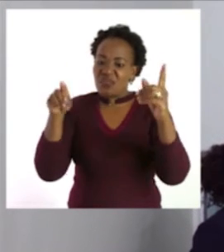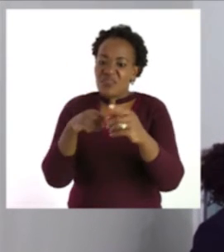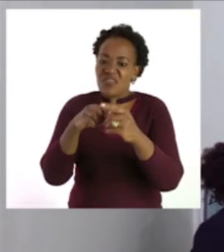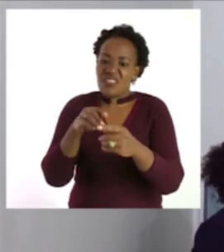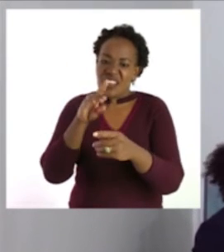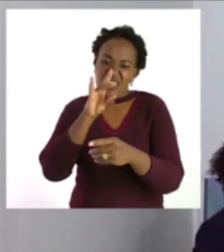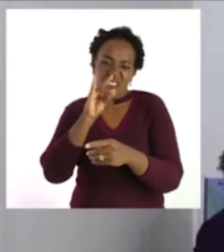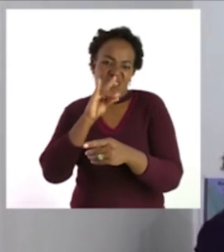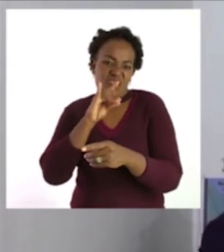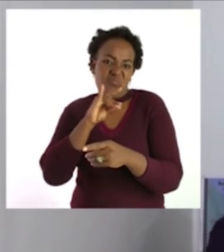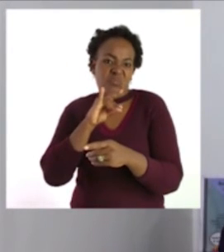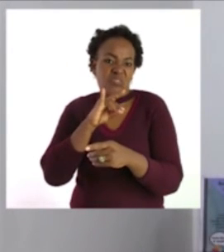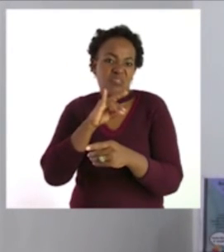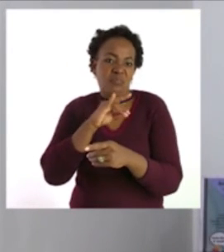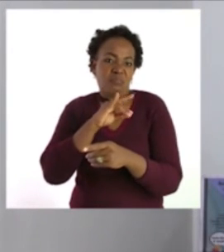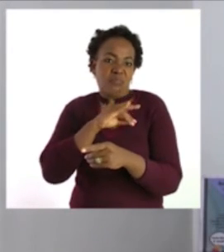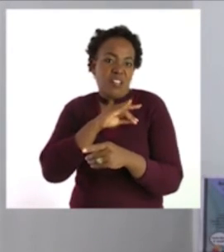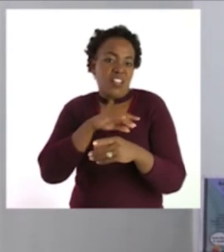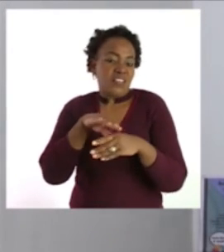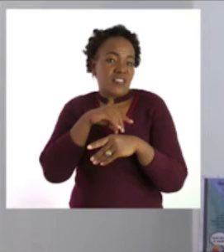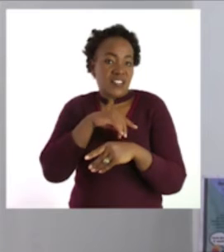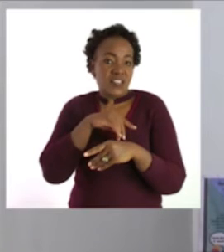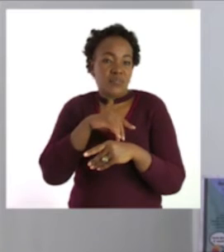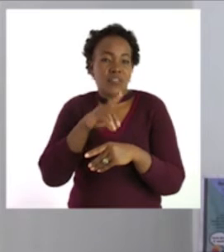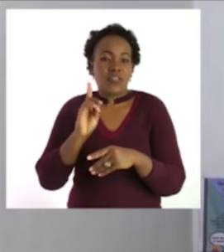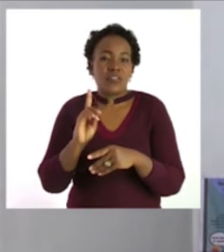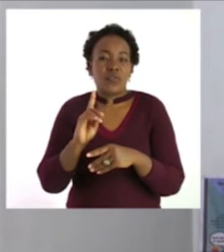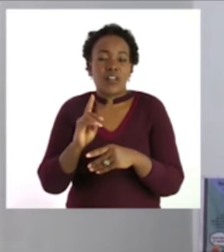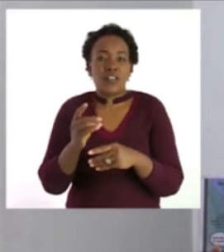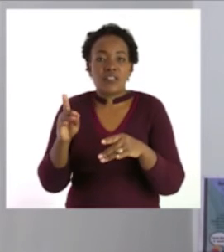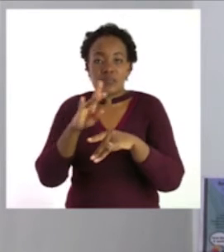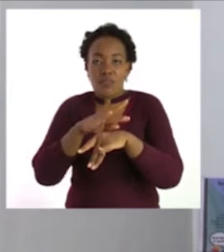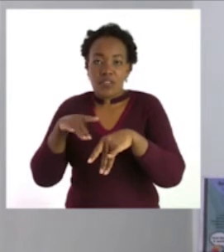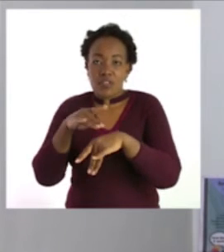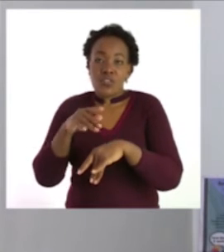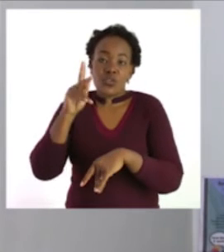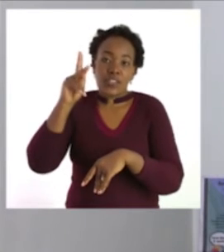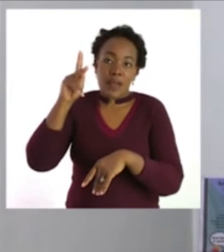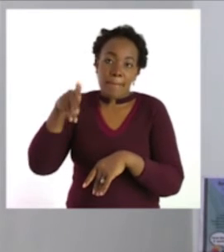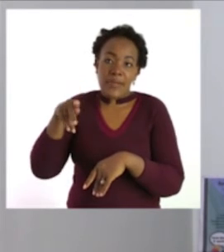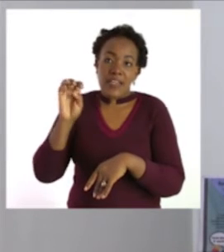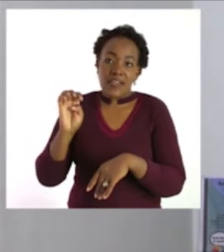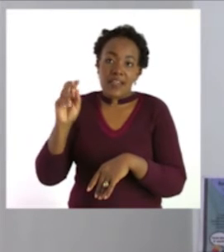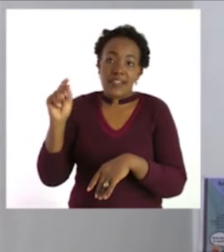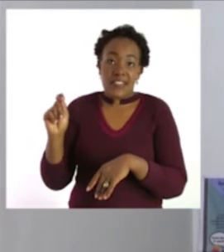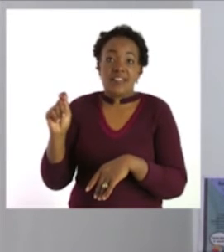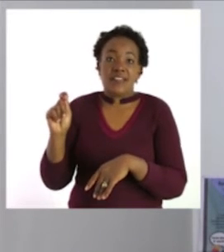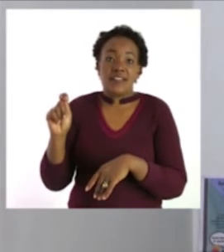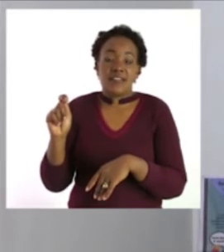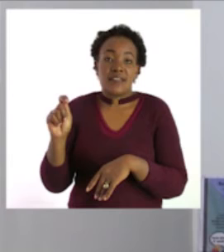pet. So we come and check here. Do we have P for